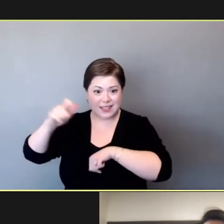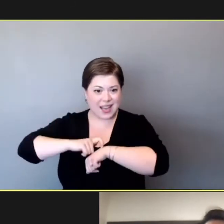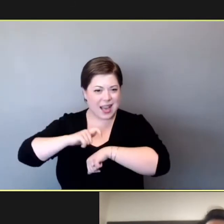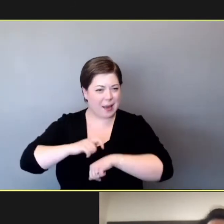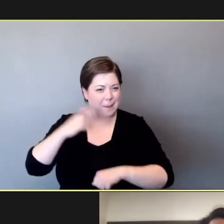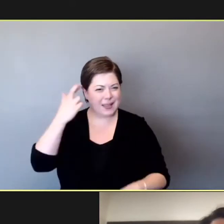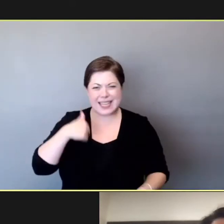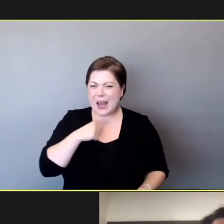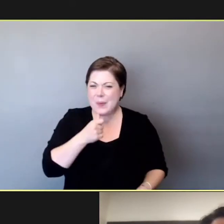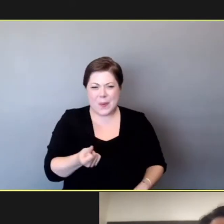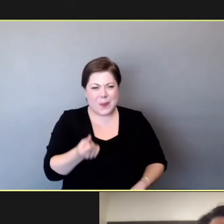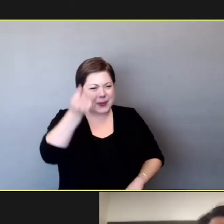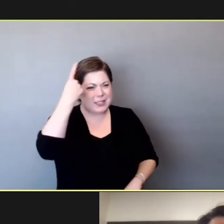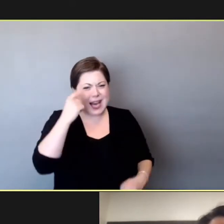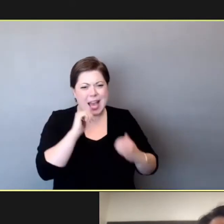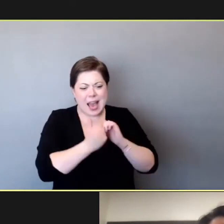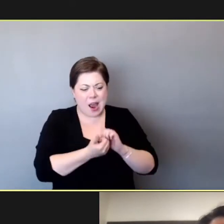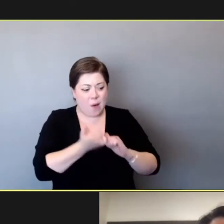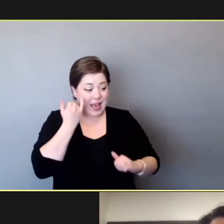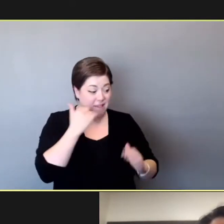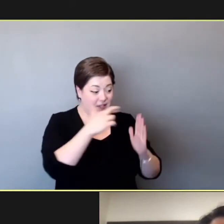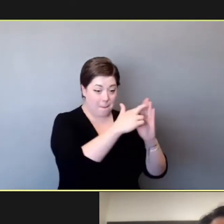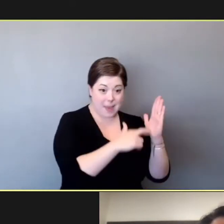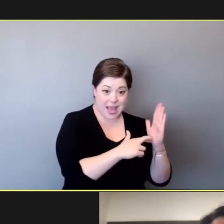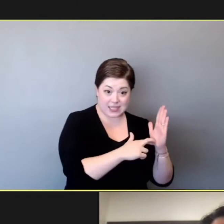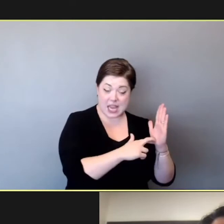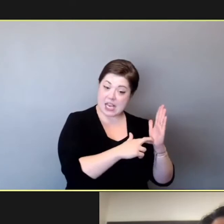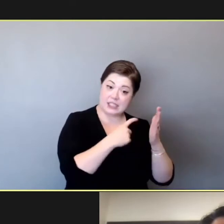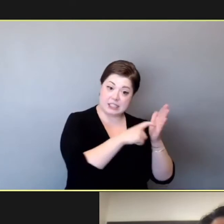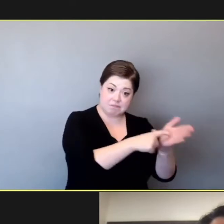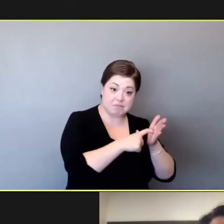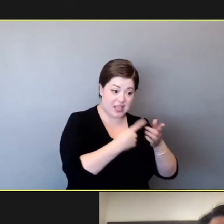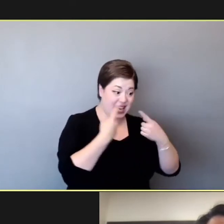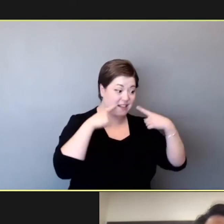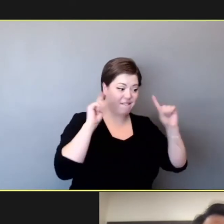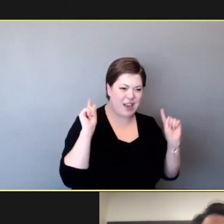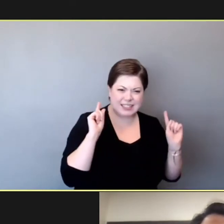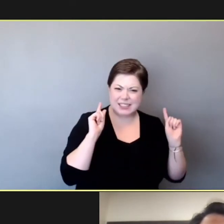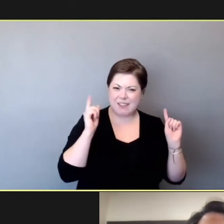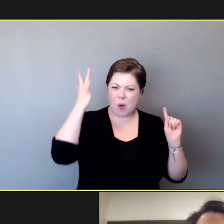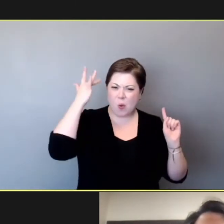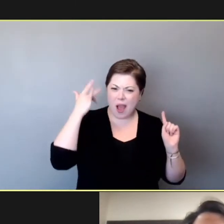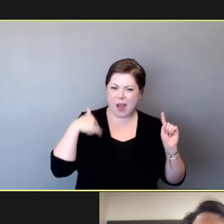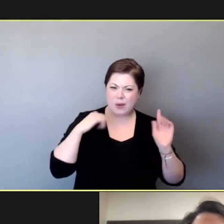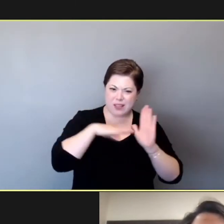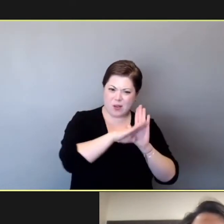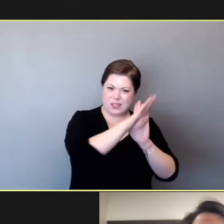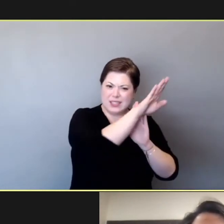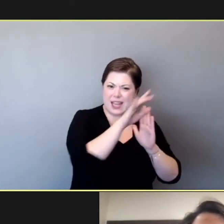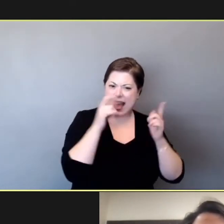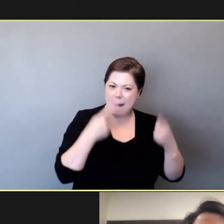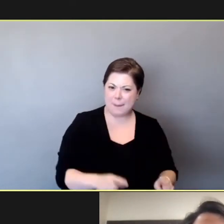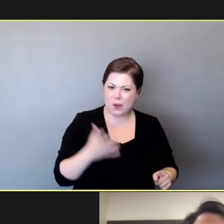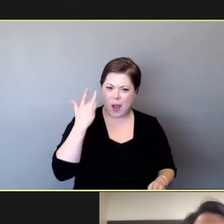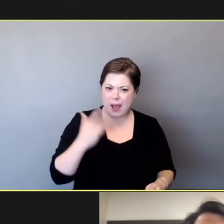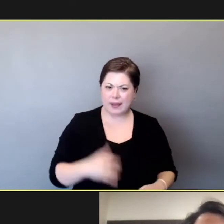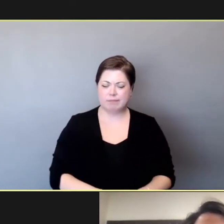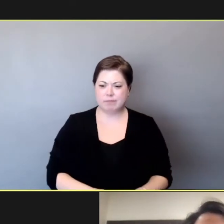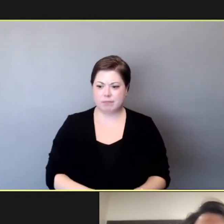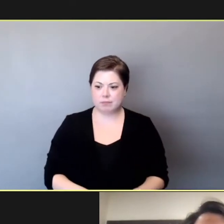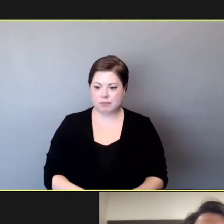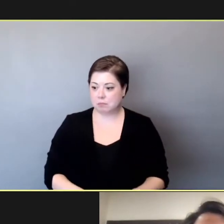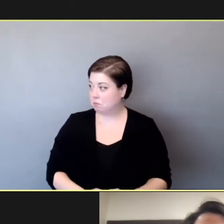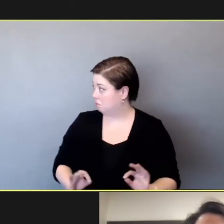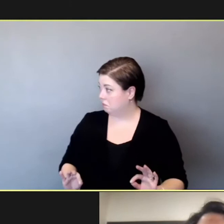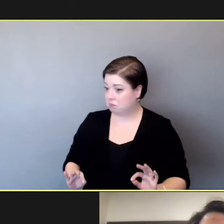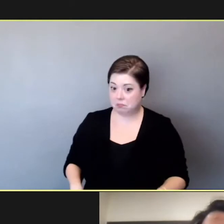see how, if the mandates are very effective, you would have that kind of rises. All right, thanks. I'll give a